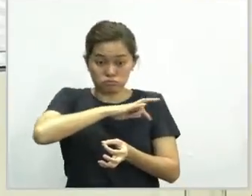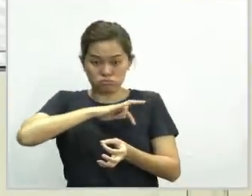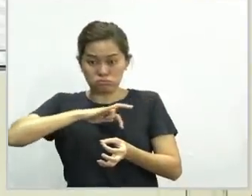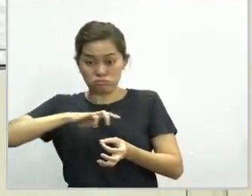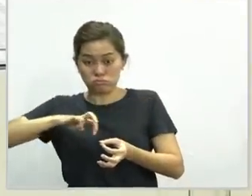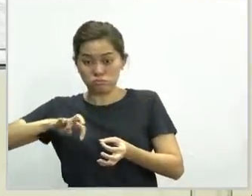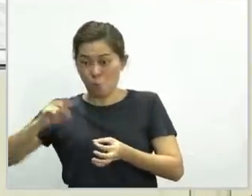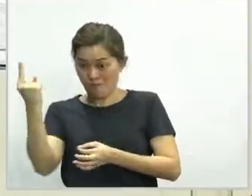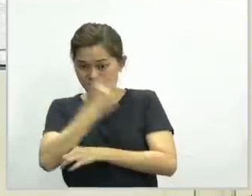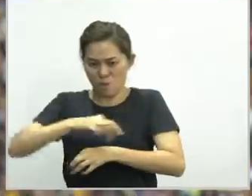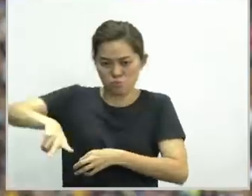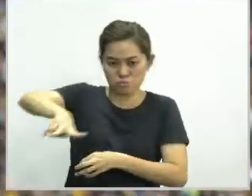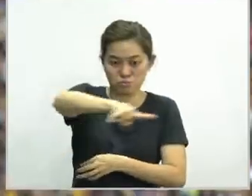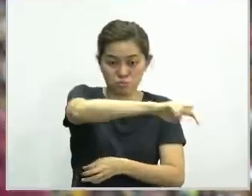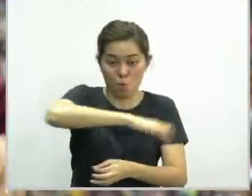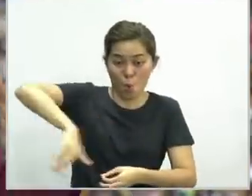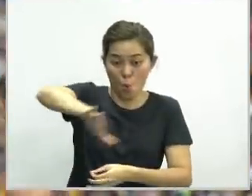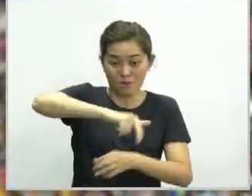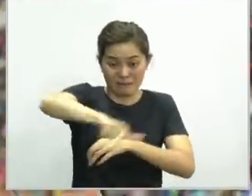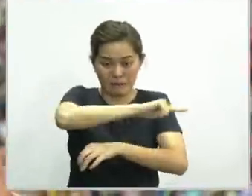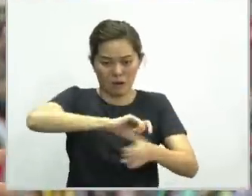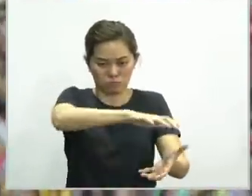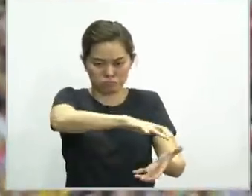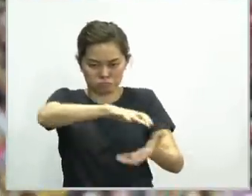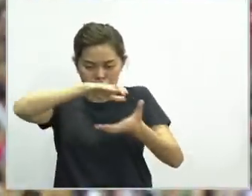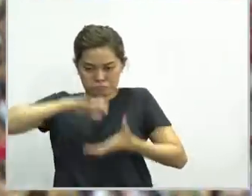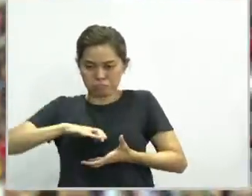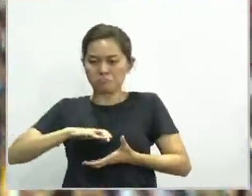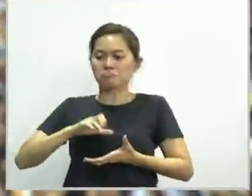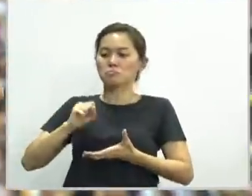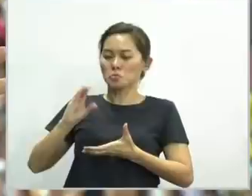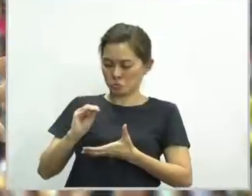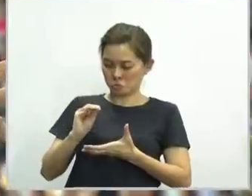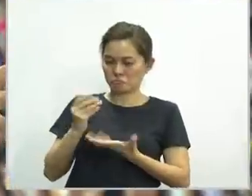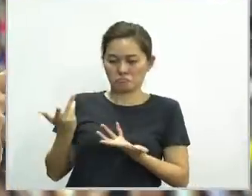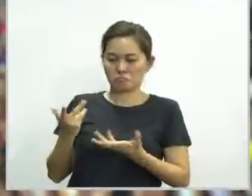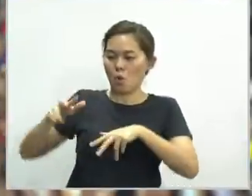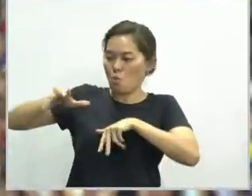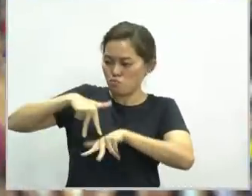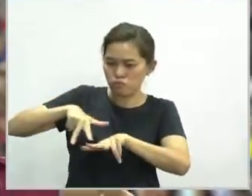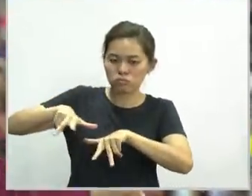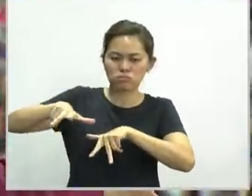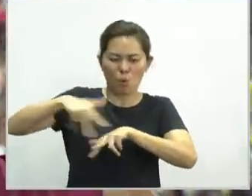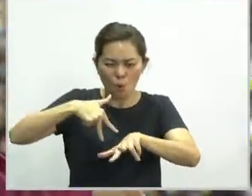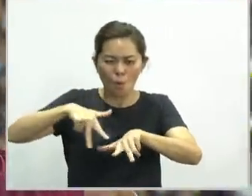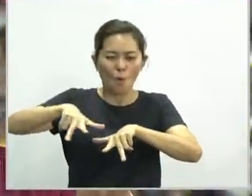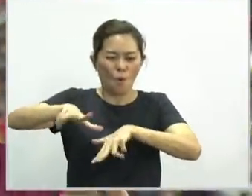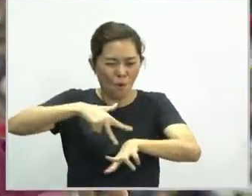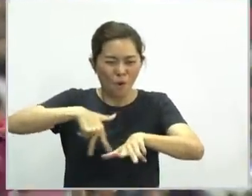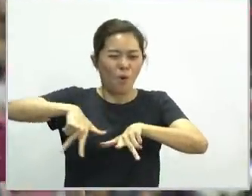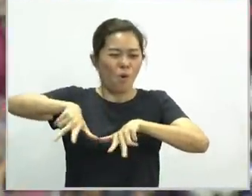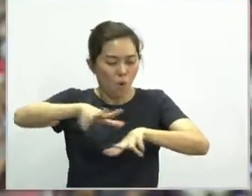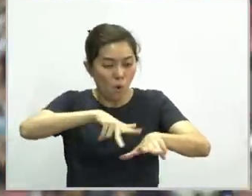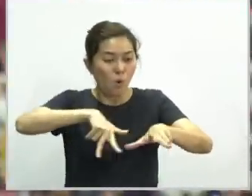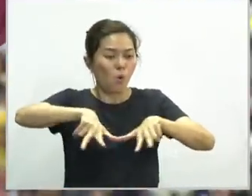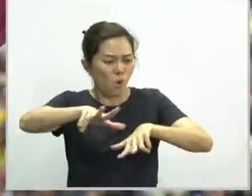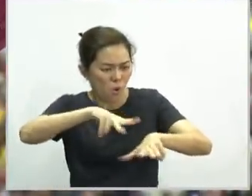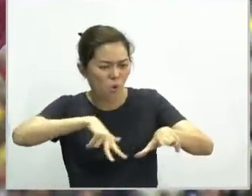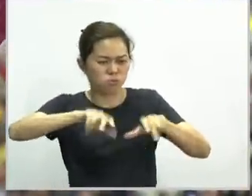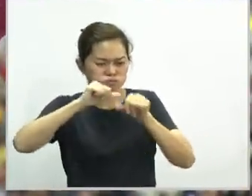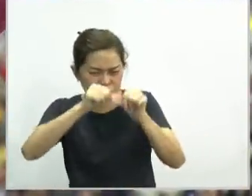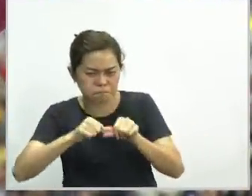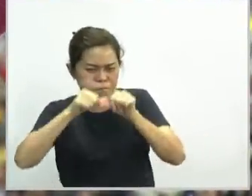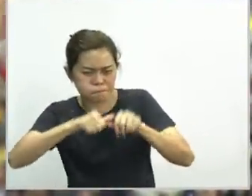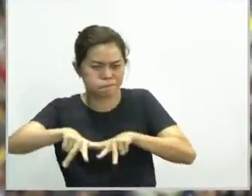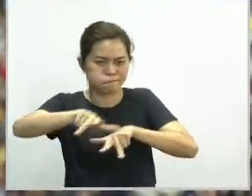round in one day." So he walked and he walked and he kept walking. He